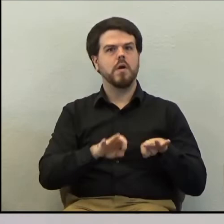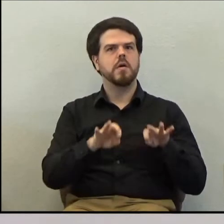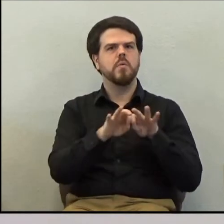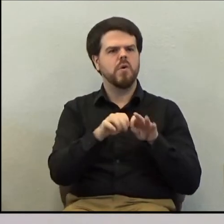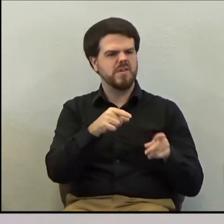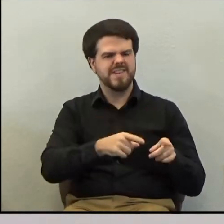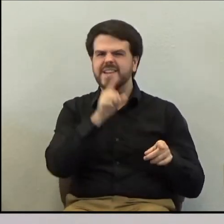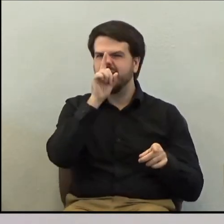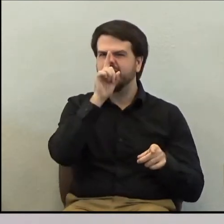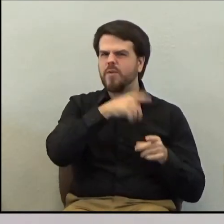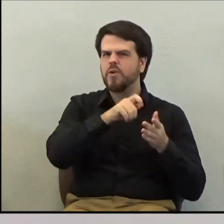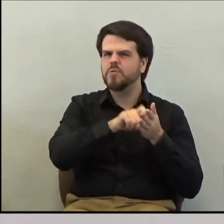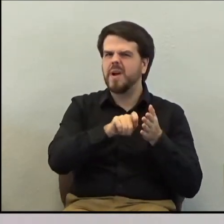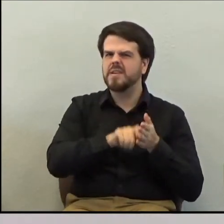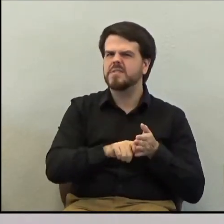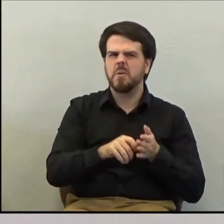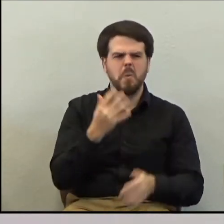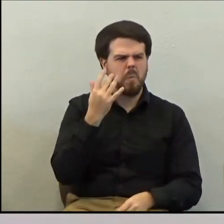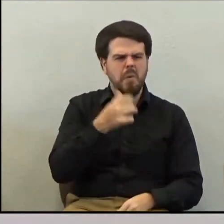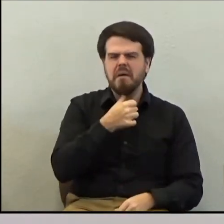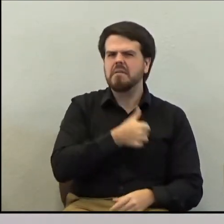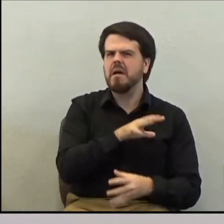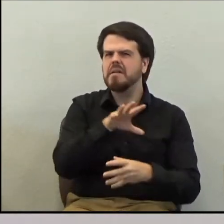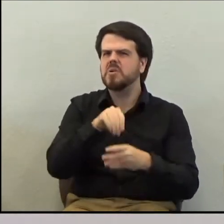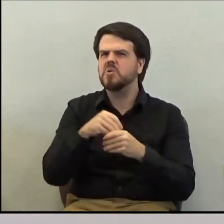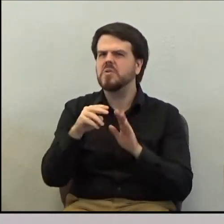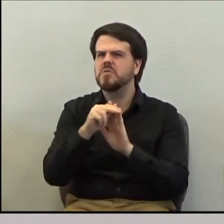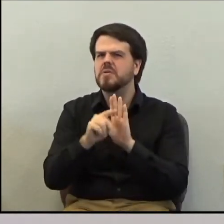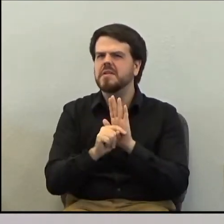aren't they included in the New Testament?